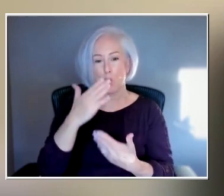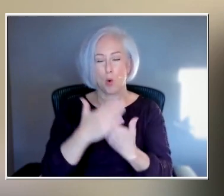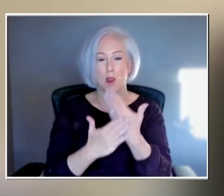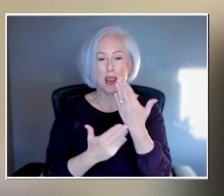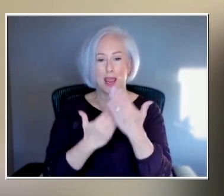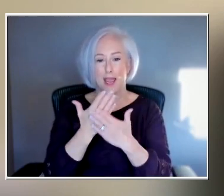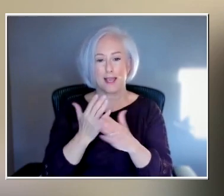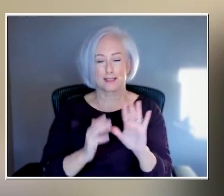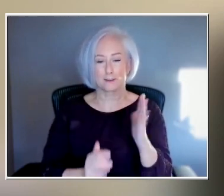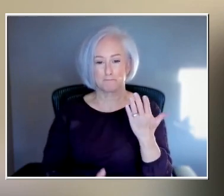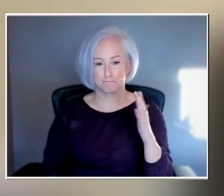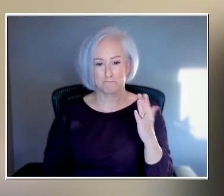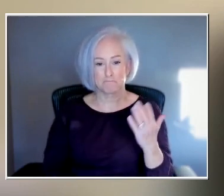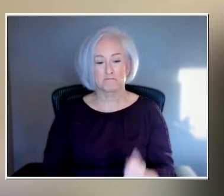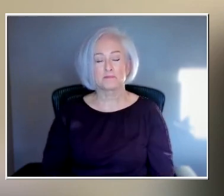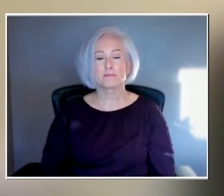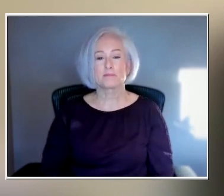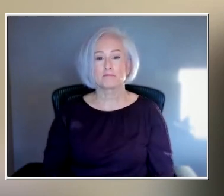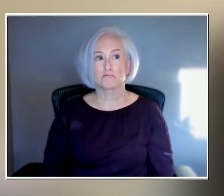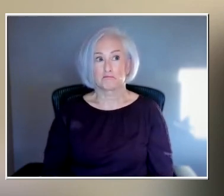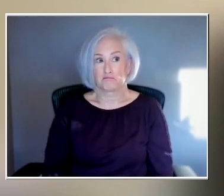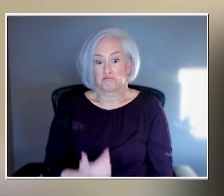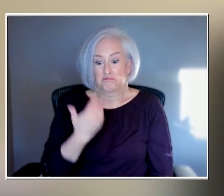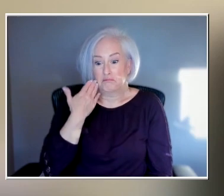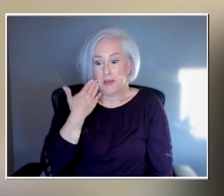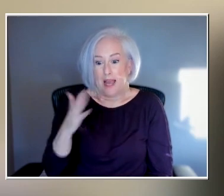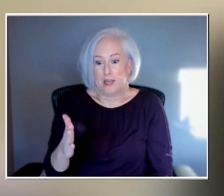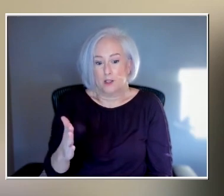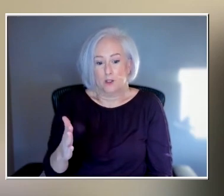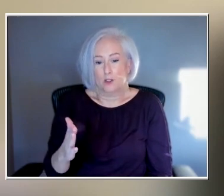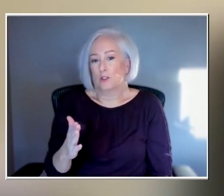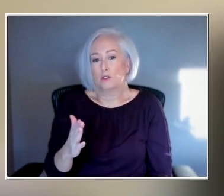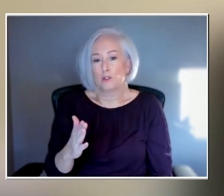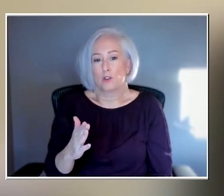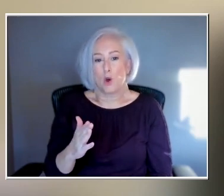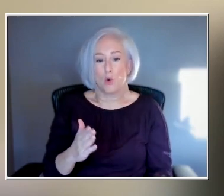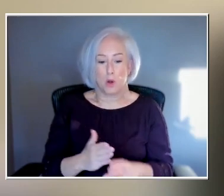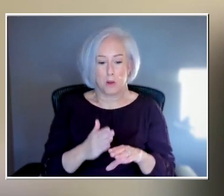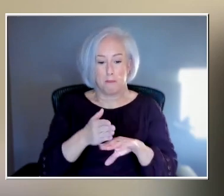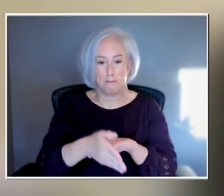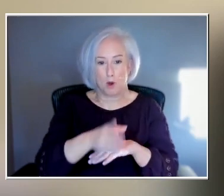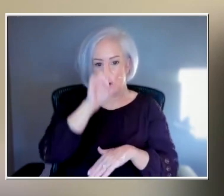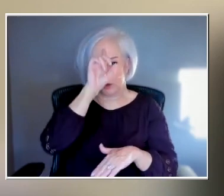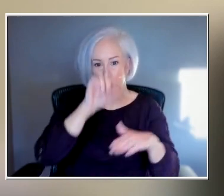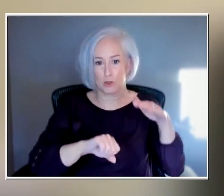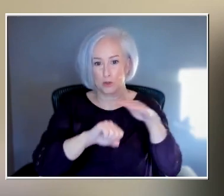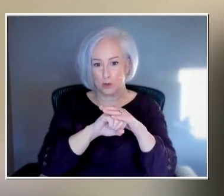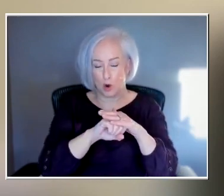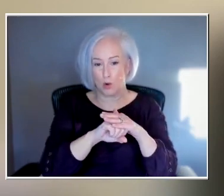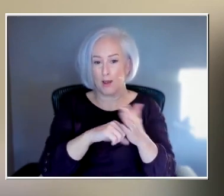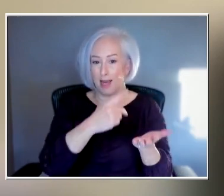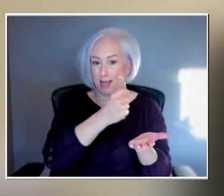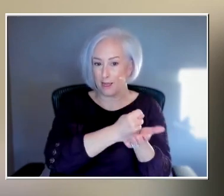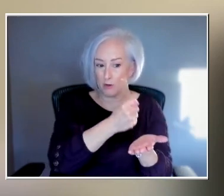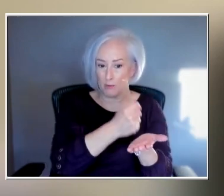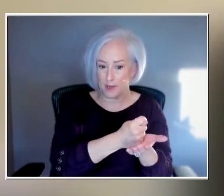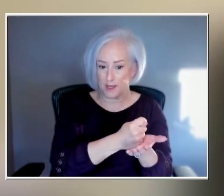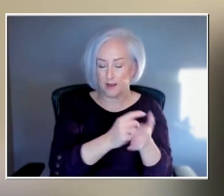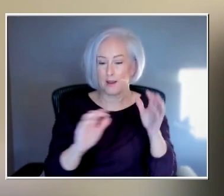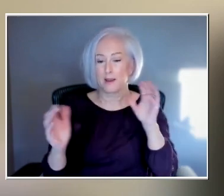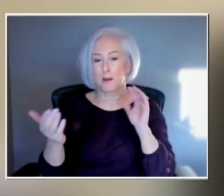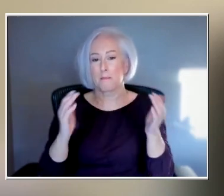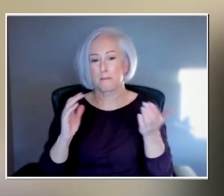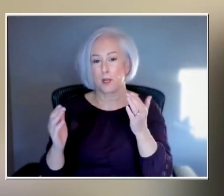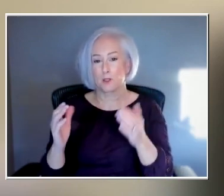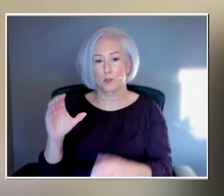I didn't know there was a difference between post-stroke occupational therapy and just occupational therapy